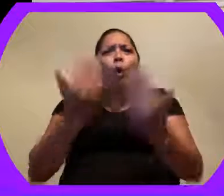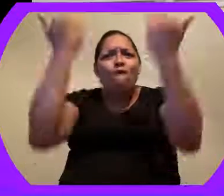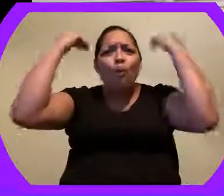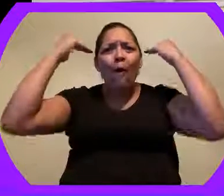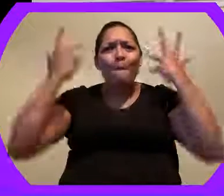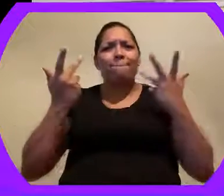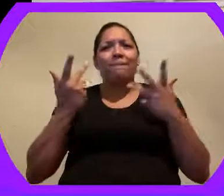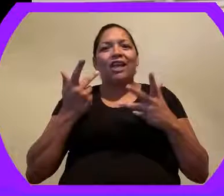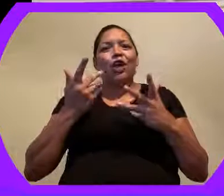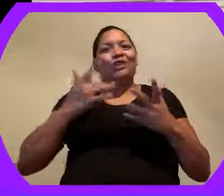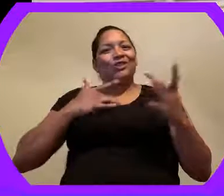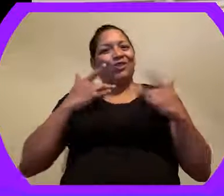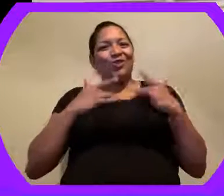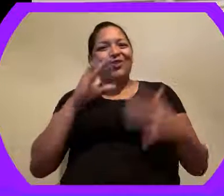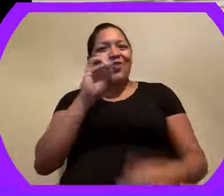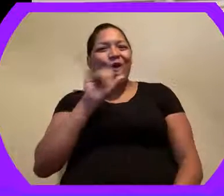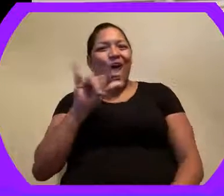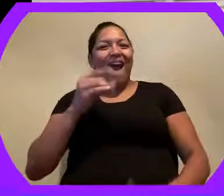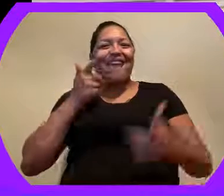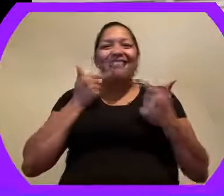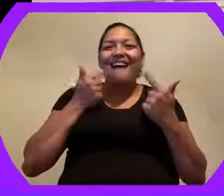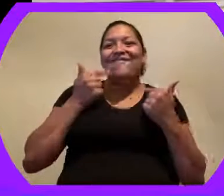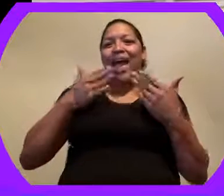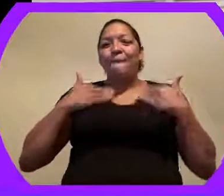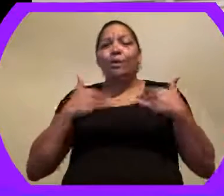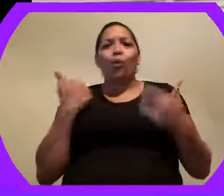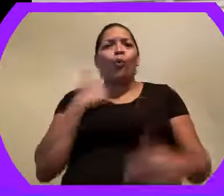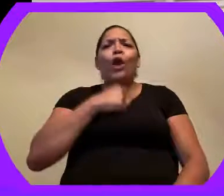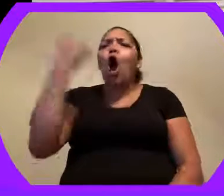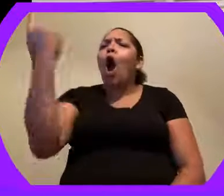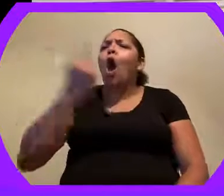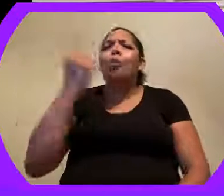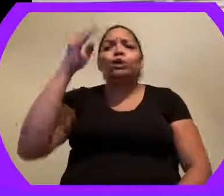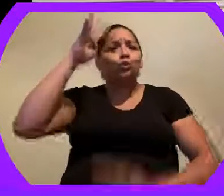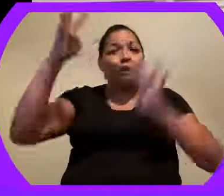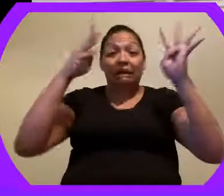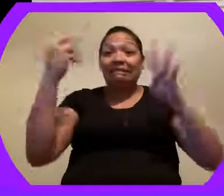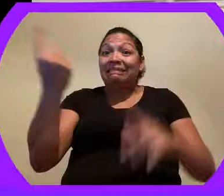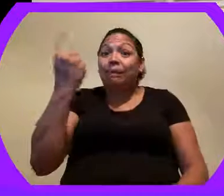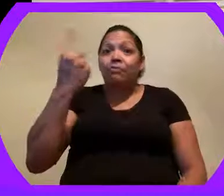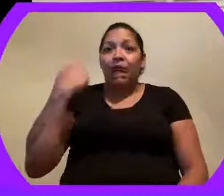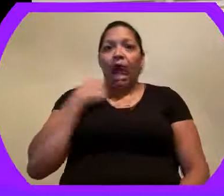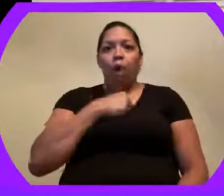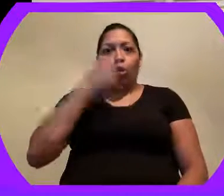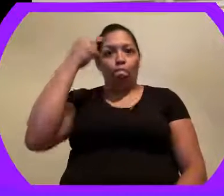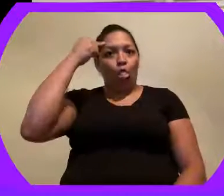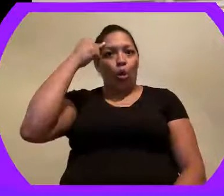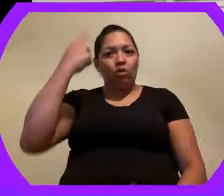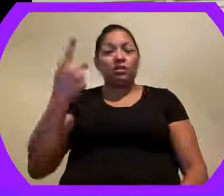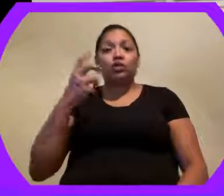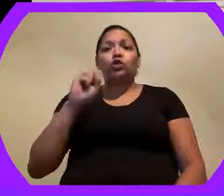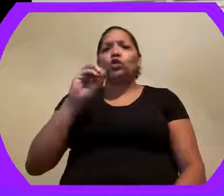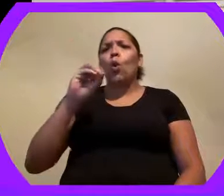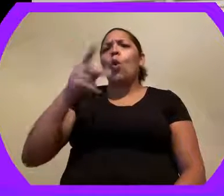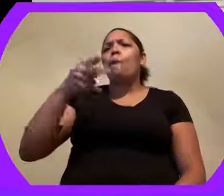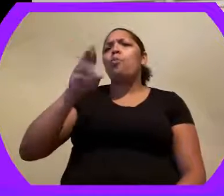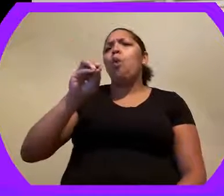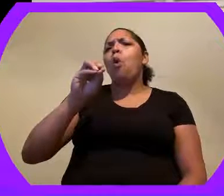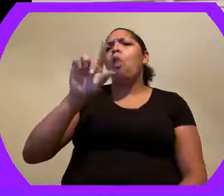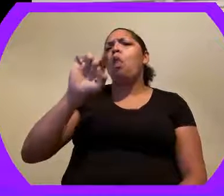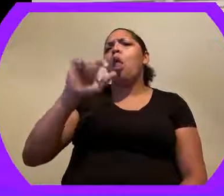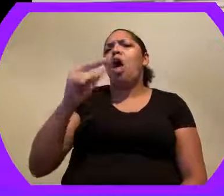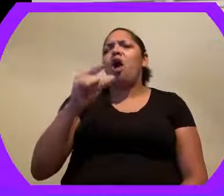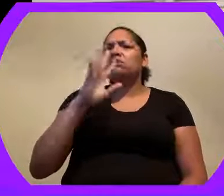create sadness, we create overwhelm. We also create joy and laughter and happiness, and we're always creating something just by creating our